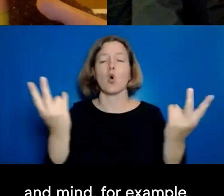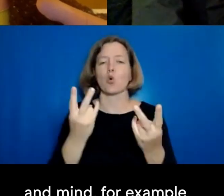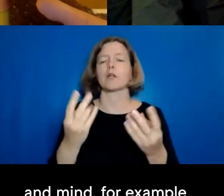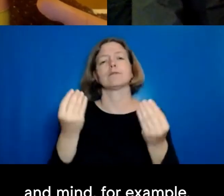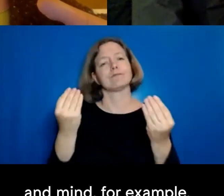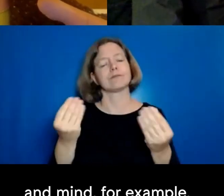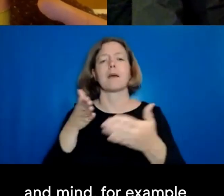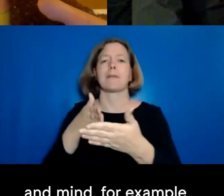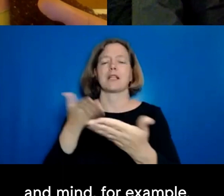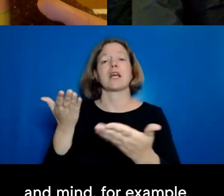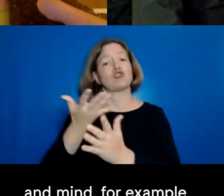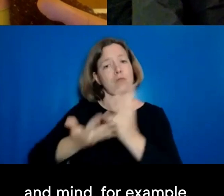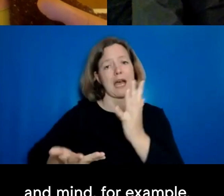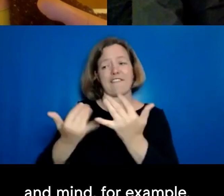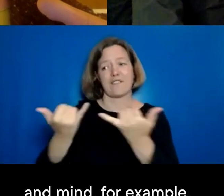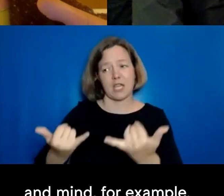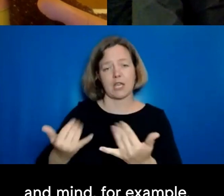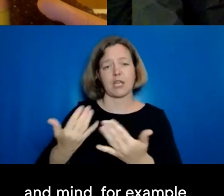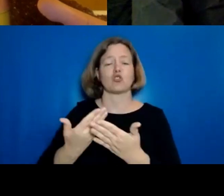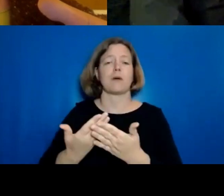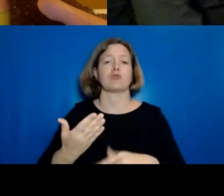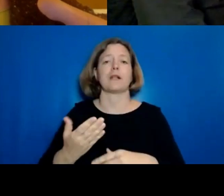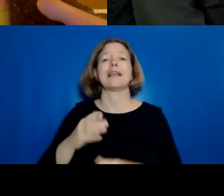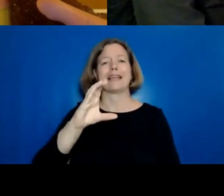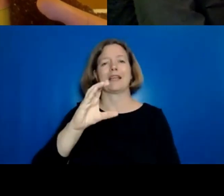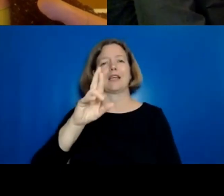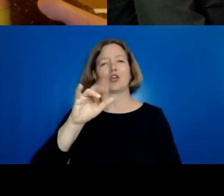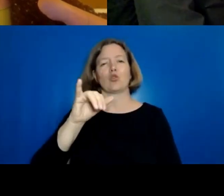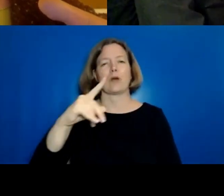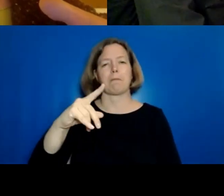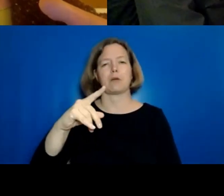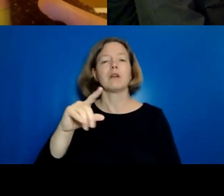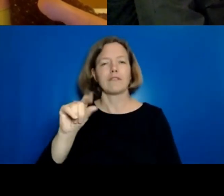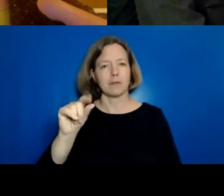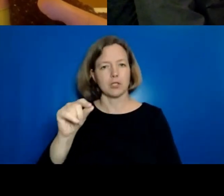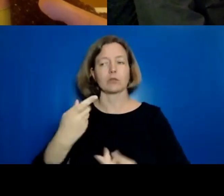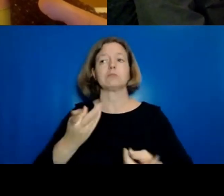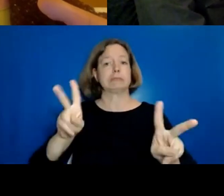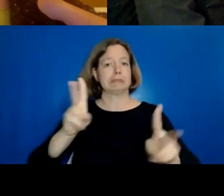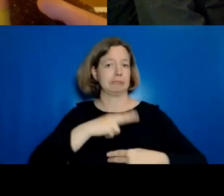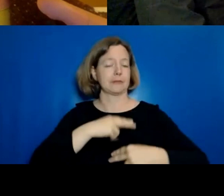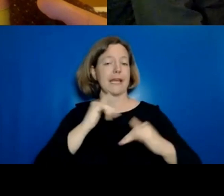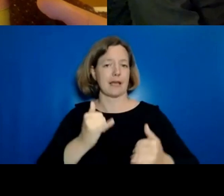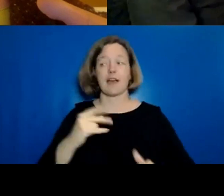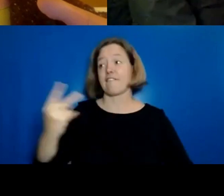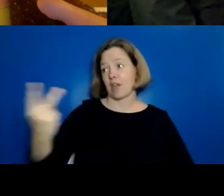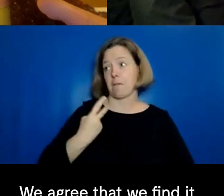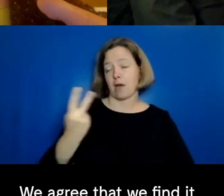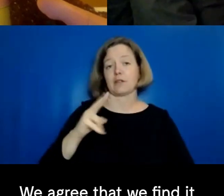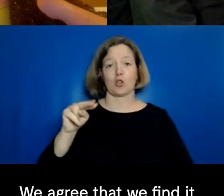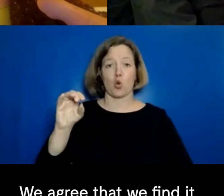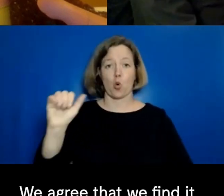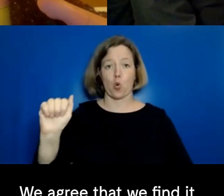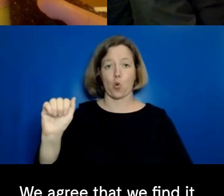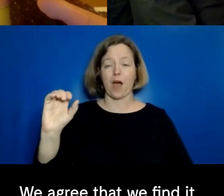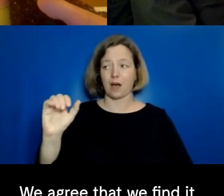language and why, for example, what we mean by crip. Noa and I identify with a crip identity.